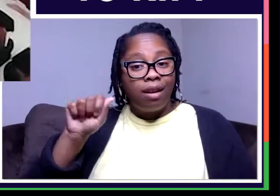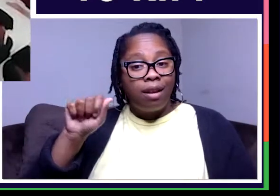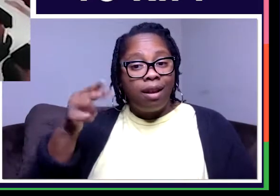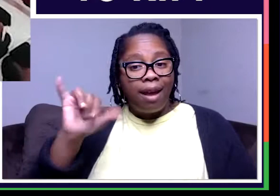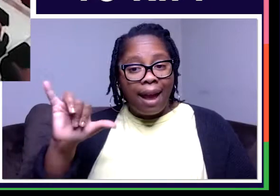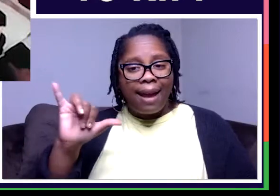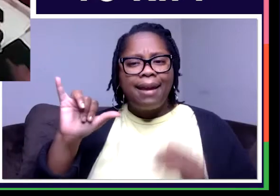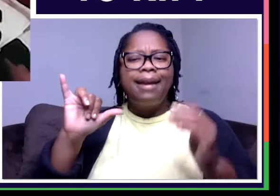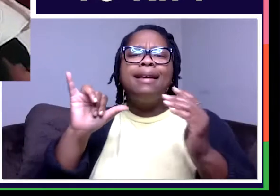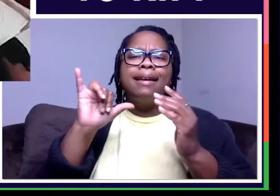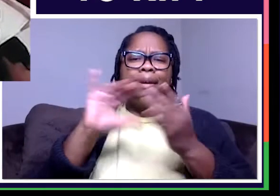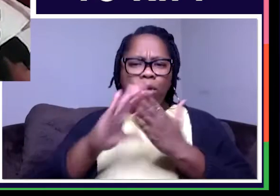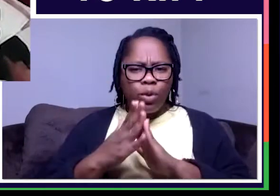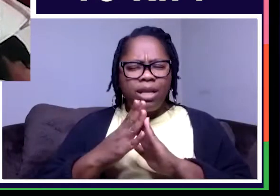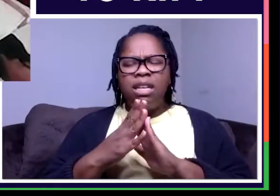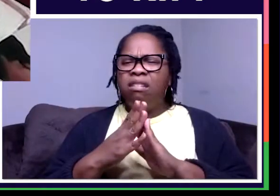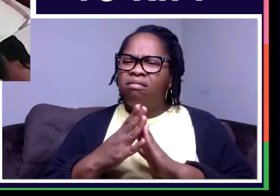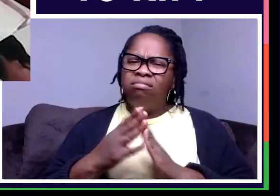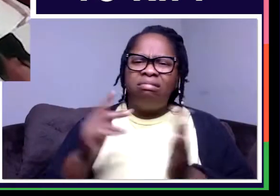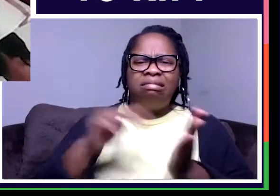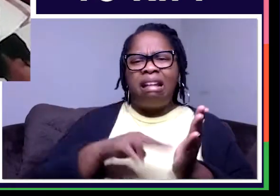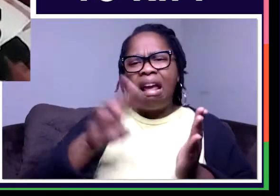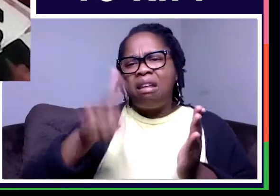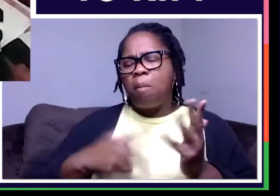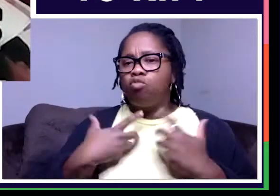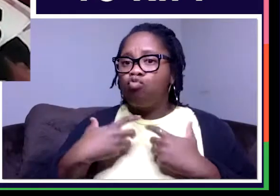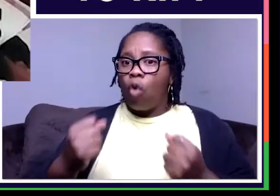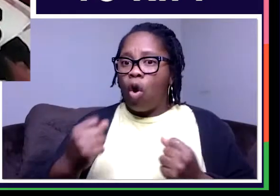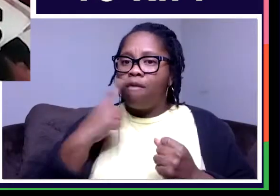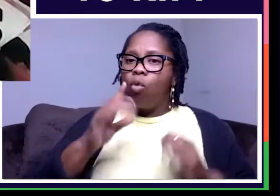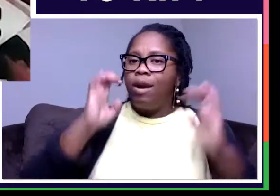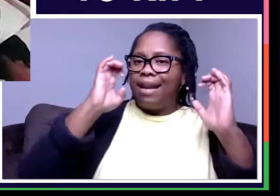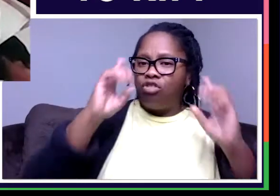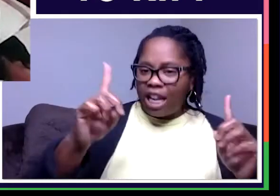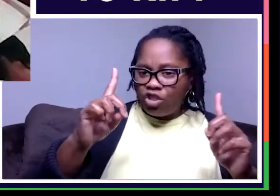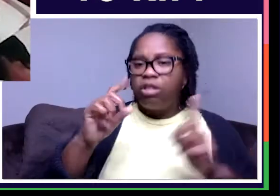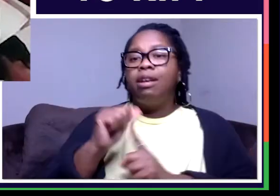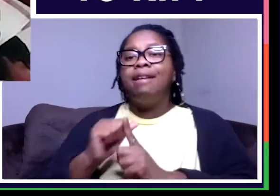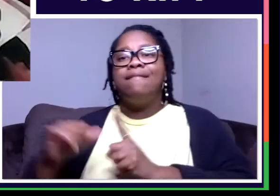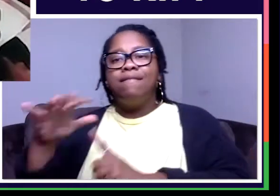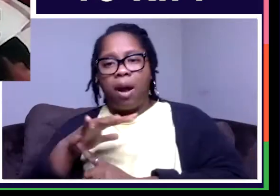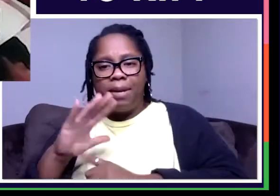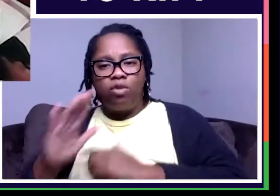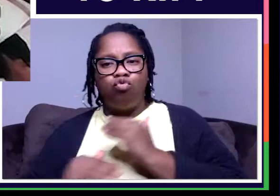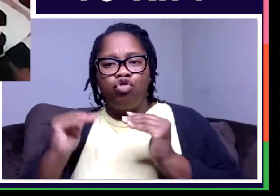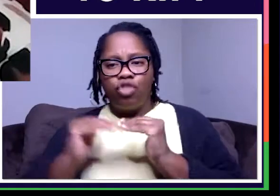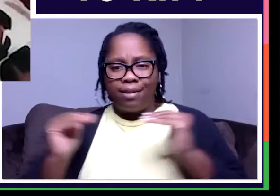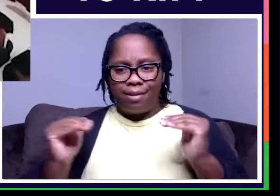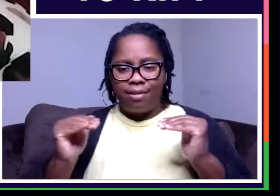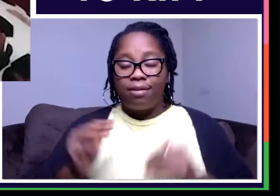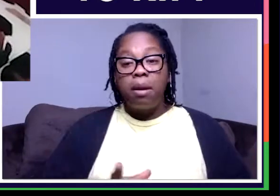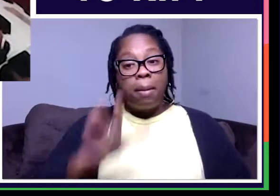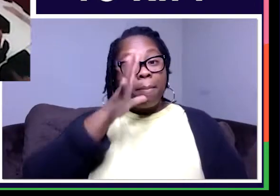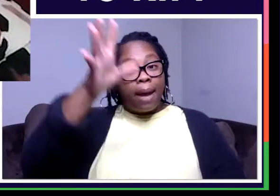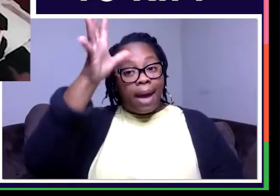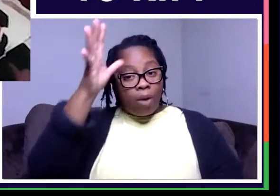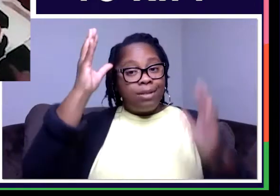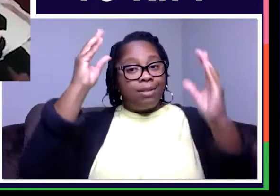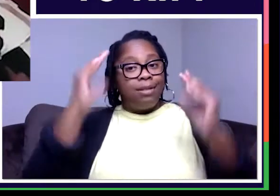community for standing up strong for educational and environmental